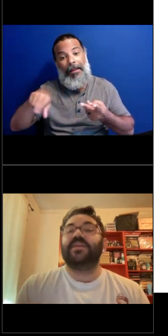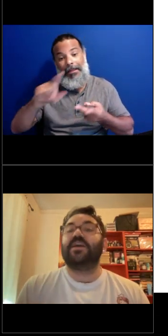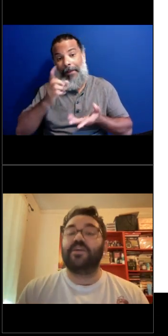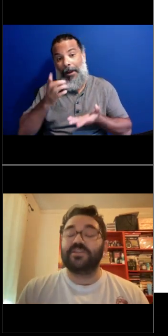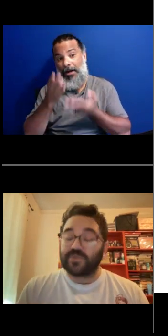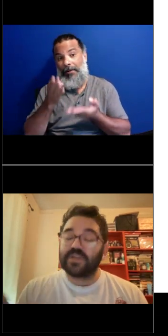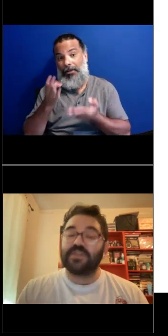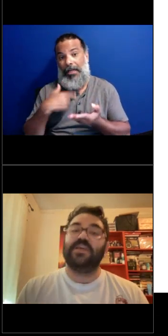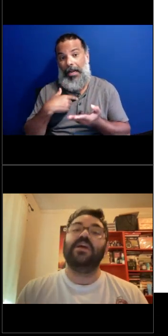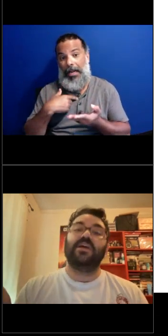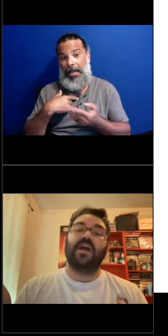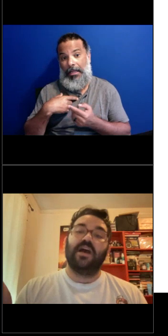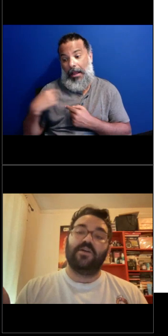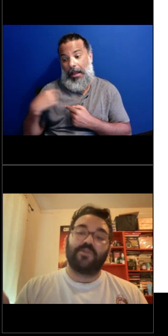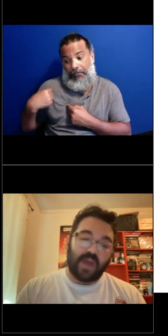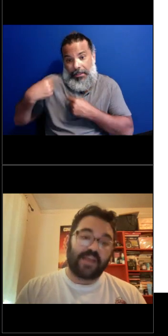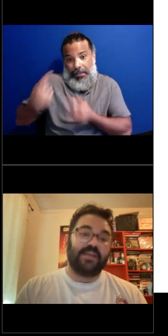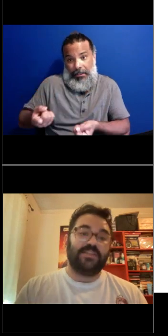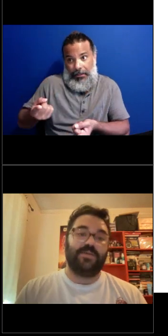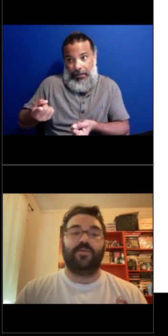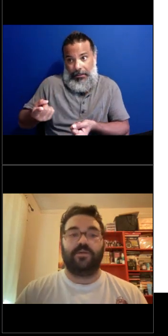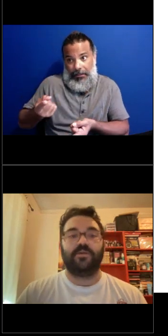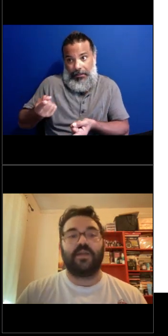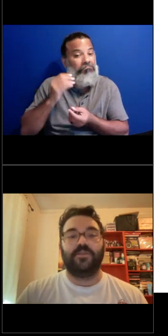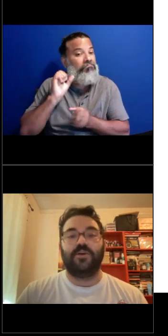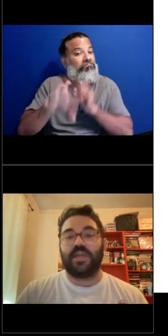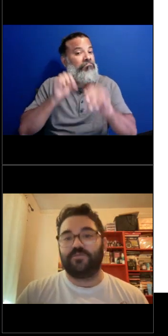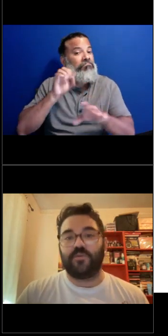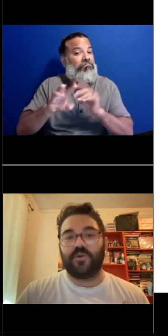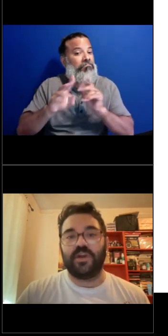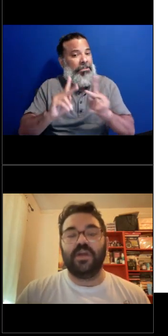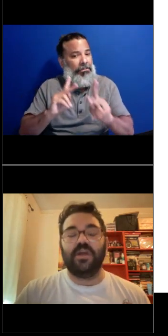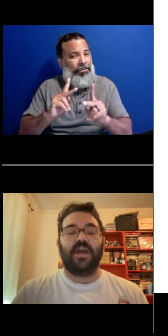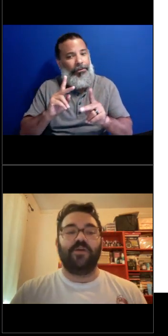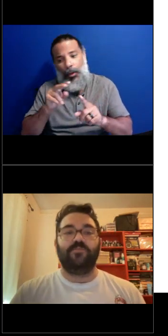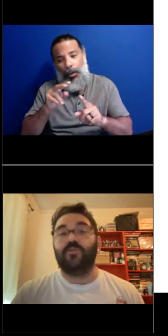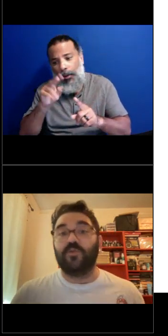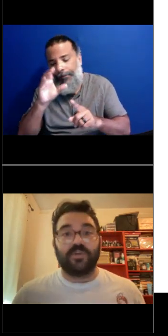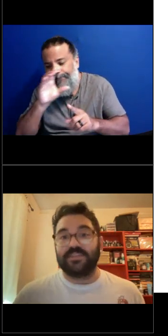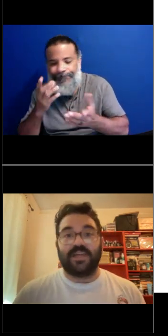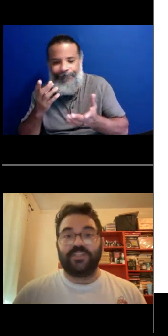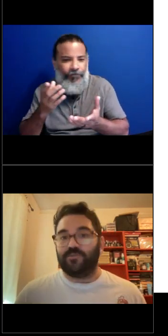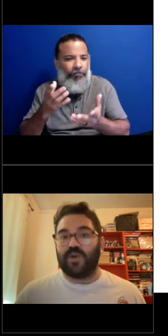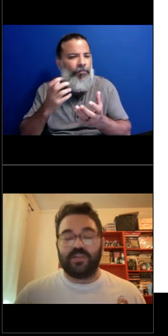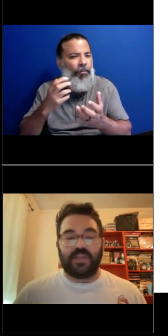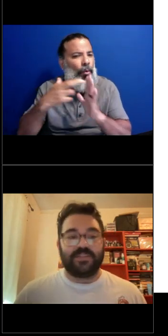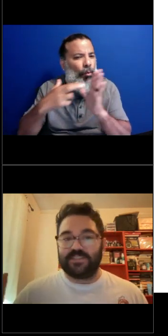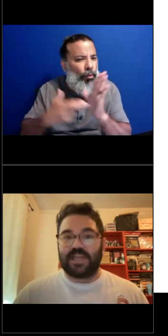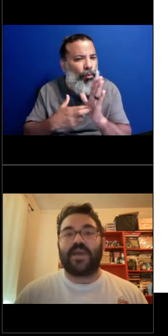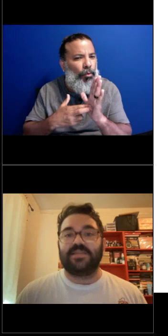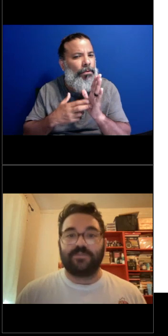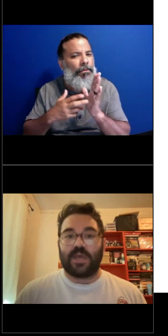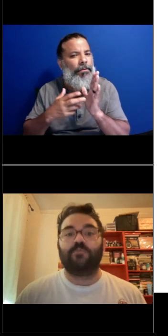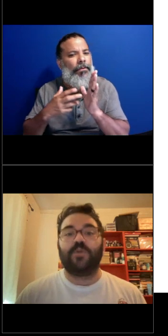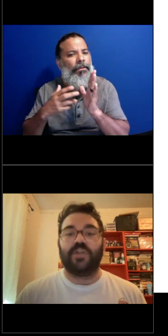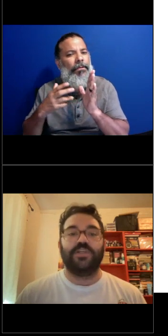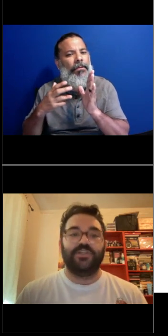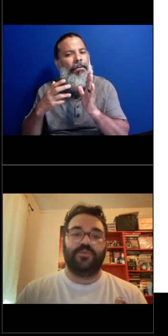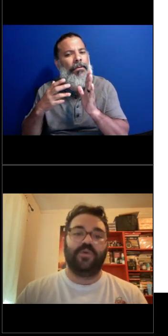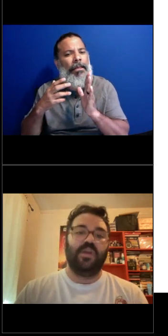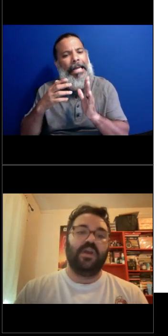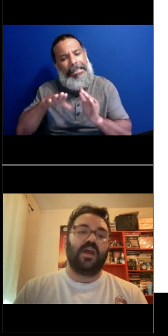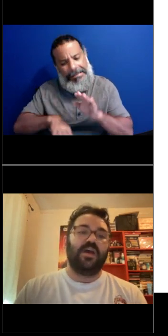have historically provided to people kind of looking for rules, essentially, what, like, step by step, tell me